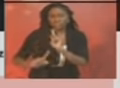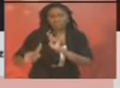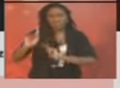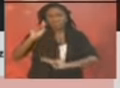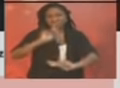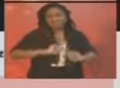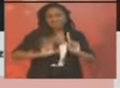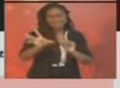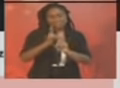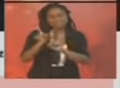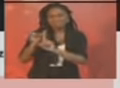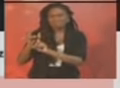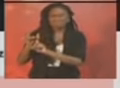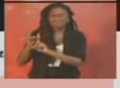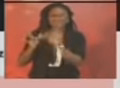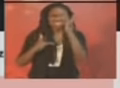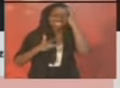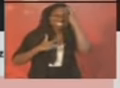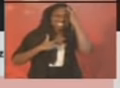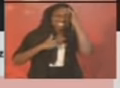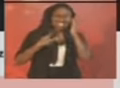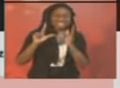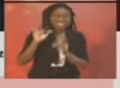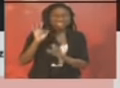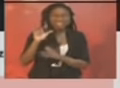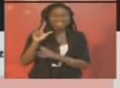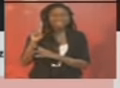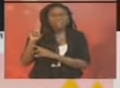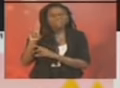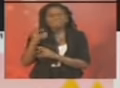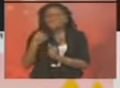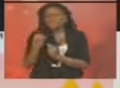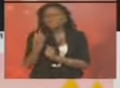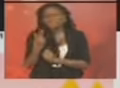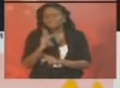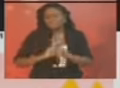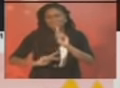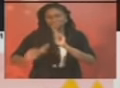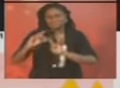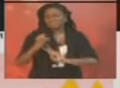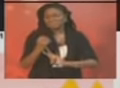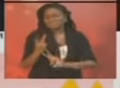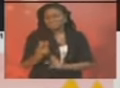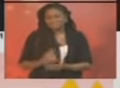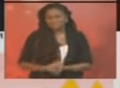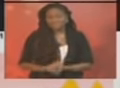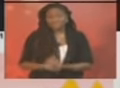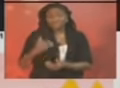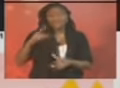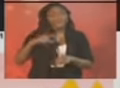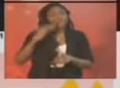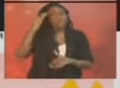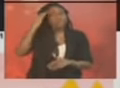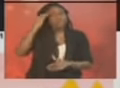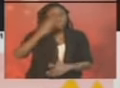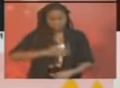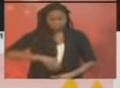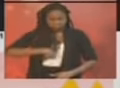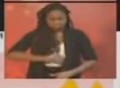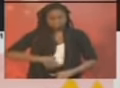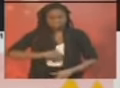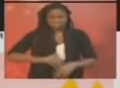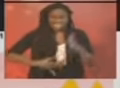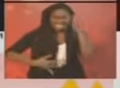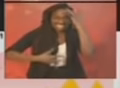Trinidad and Tobago. Our last slide will give you, next slide, a comparison of gastroenteritis. Again, in the country, we have 4